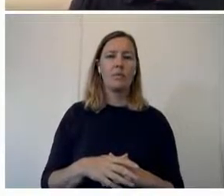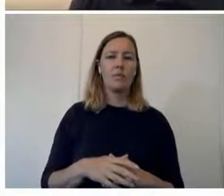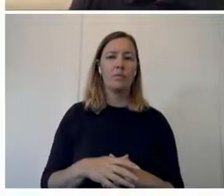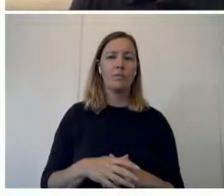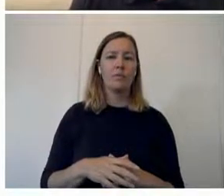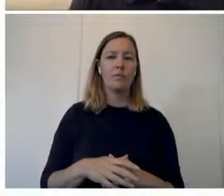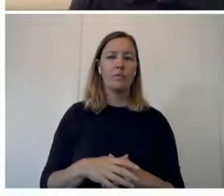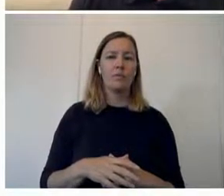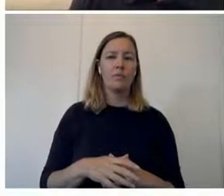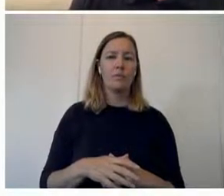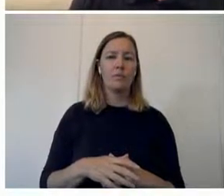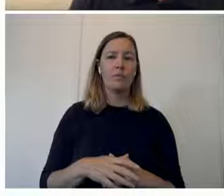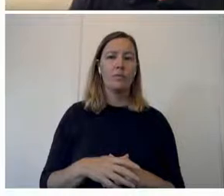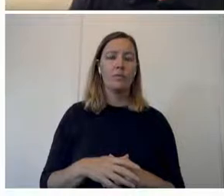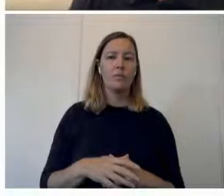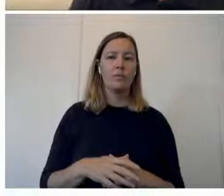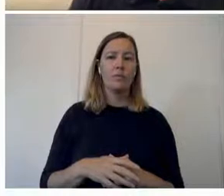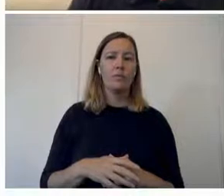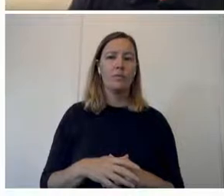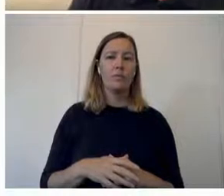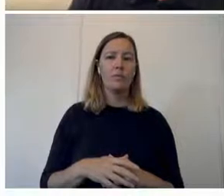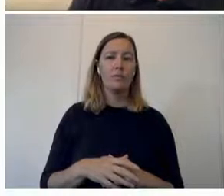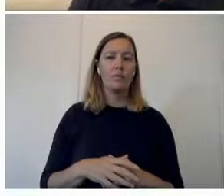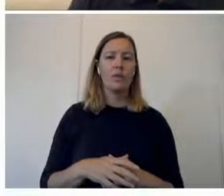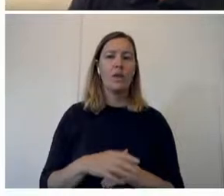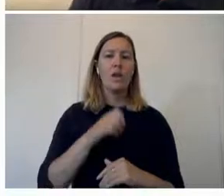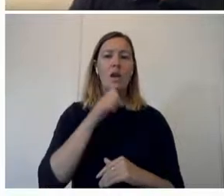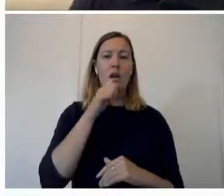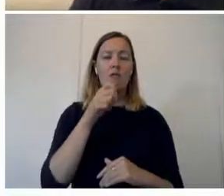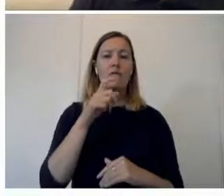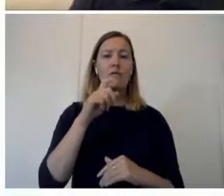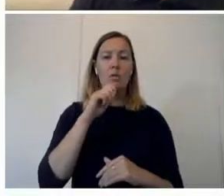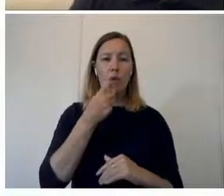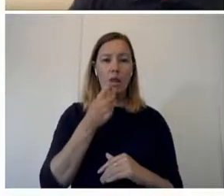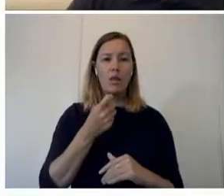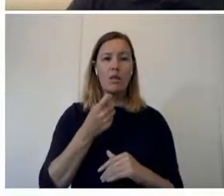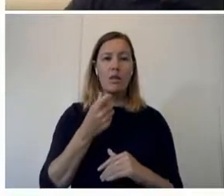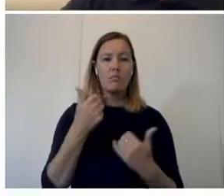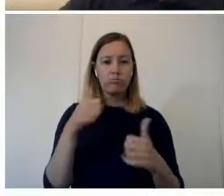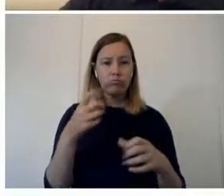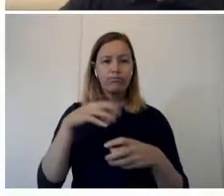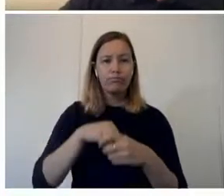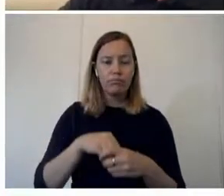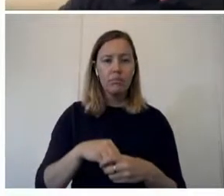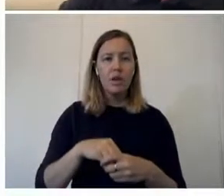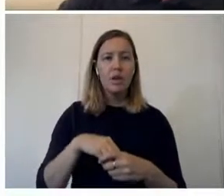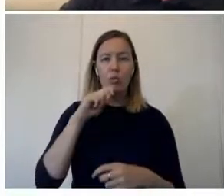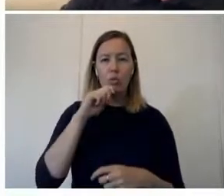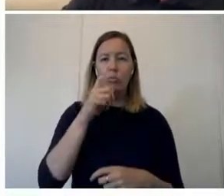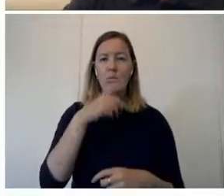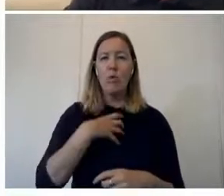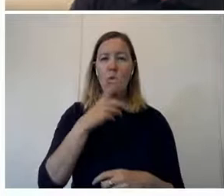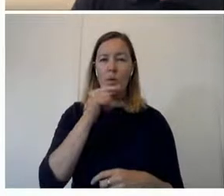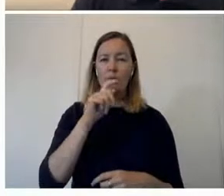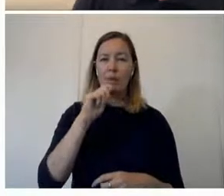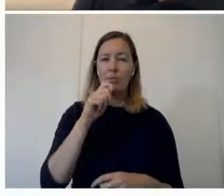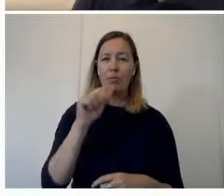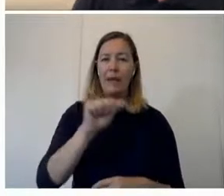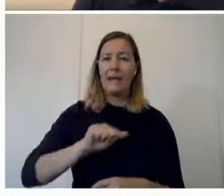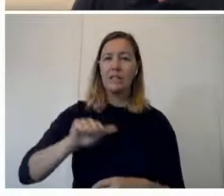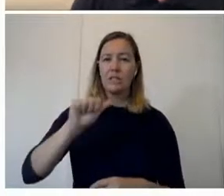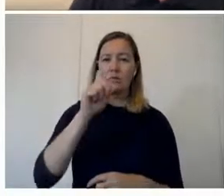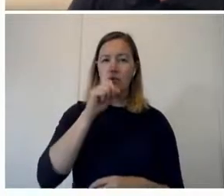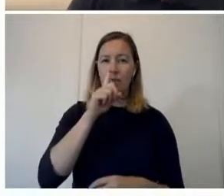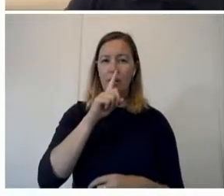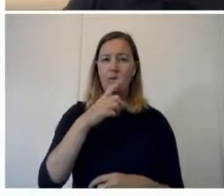If there is an uptick, it's significantly more likely to be Asian. So there's more Asian people in that potential market than there are in